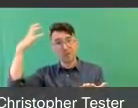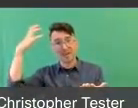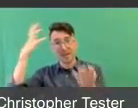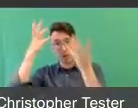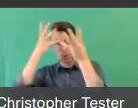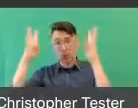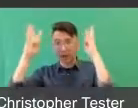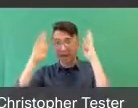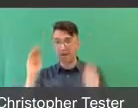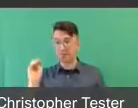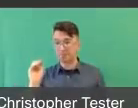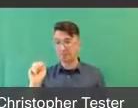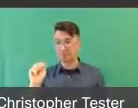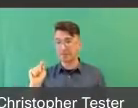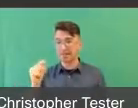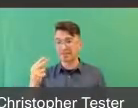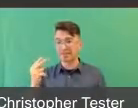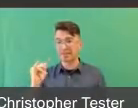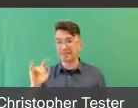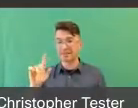Nations, academia, and